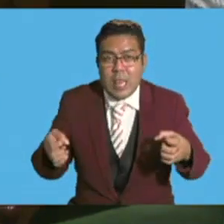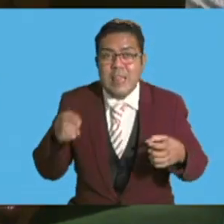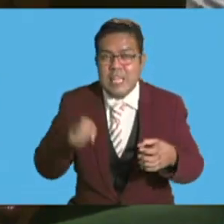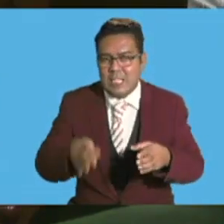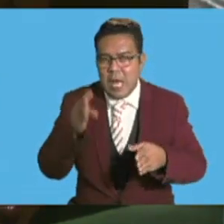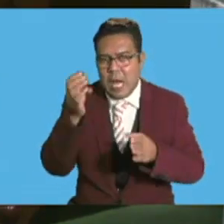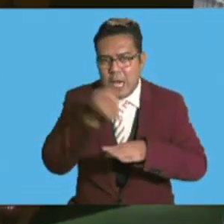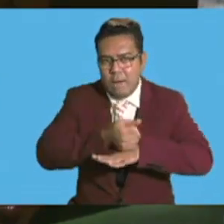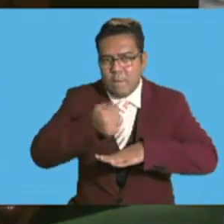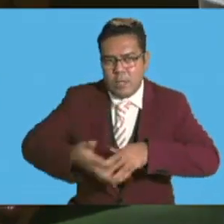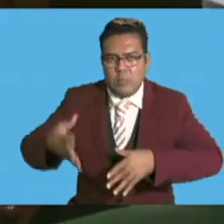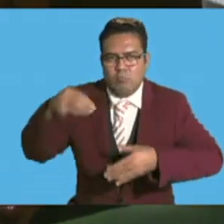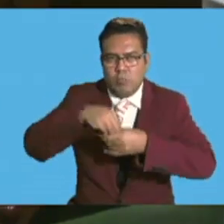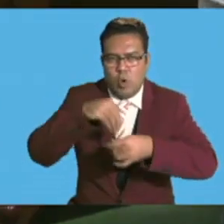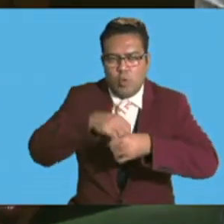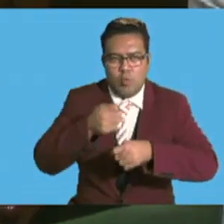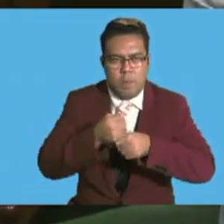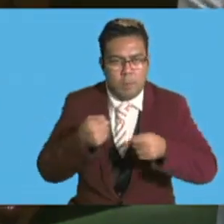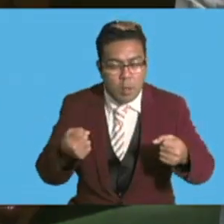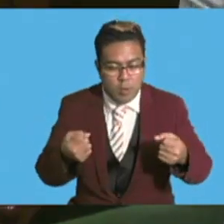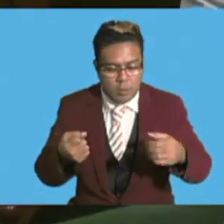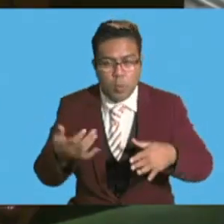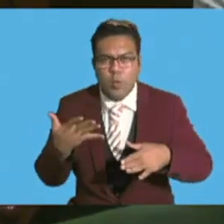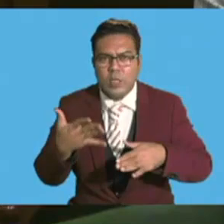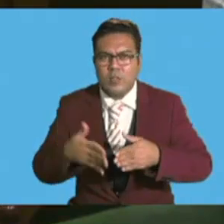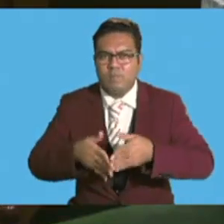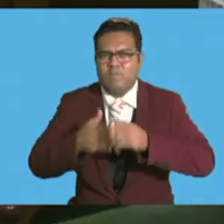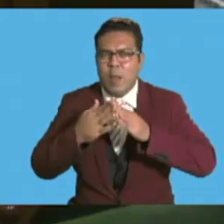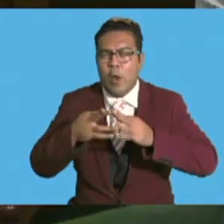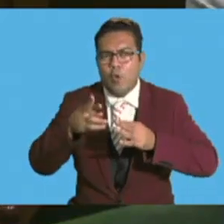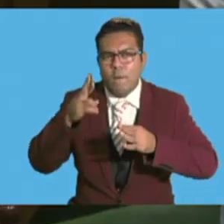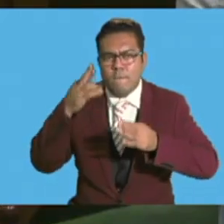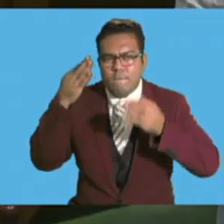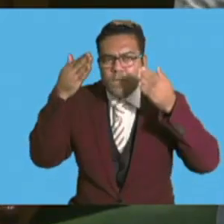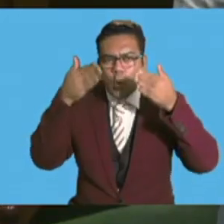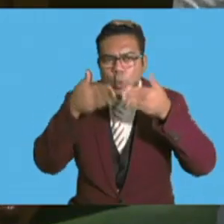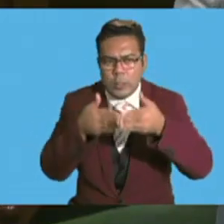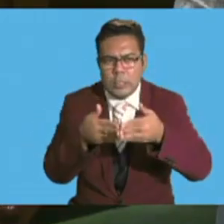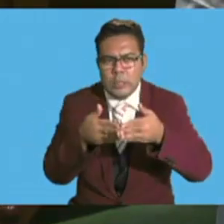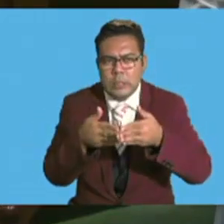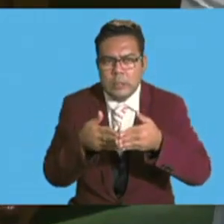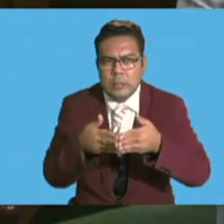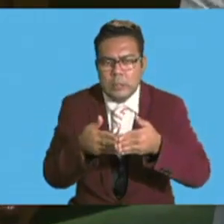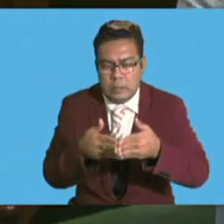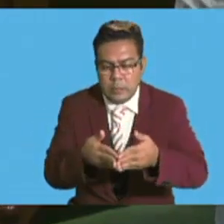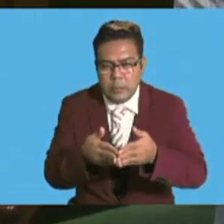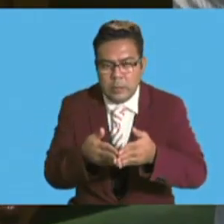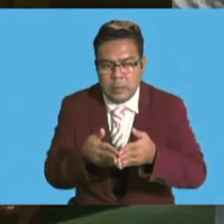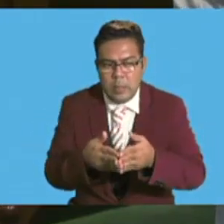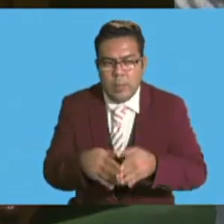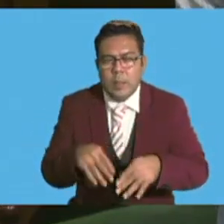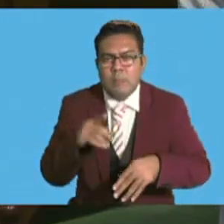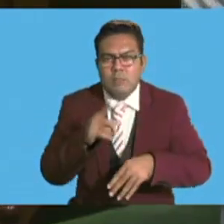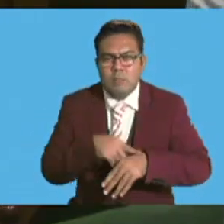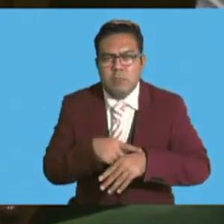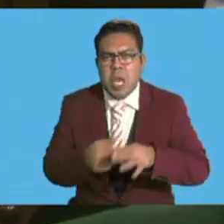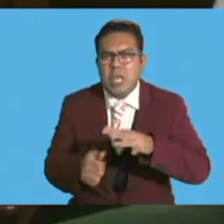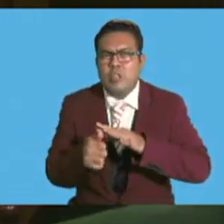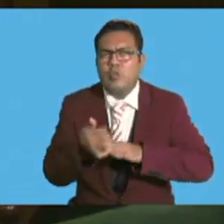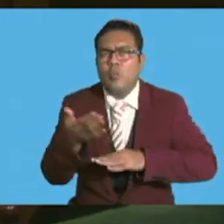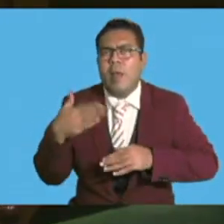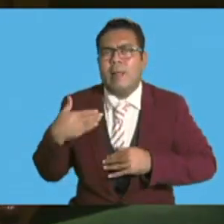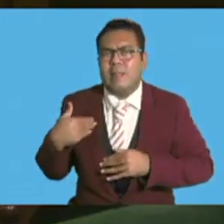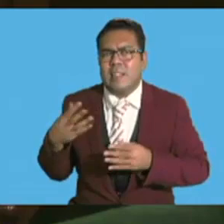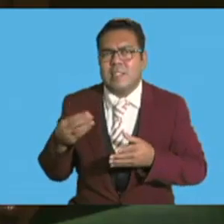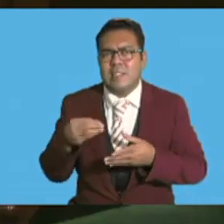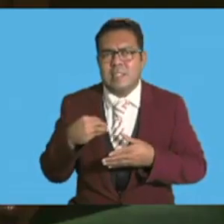into power. And we need to consolidate these gains by refocusing on greater efficiencies that will ensure more timely access to health services.